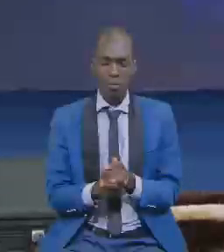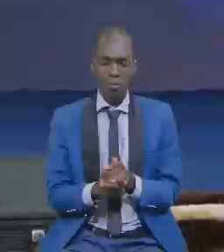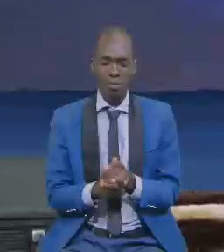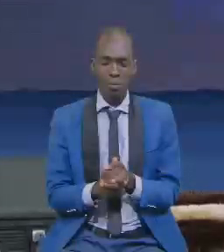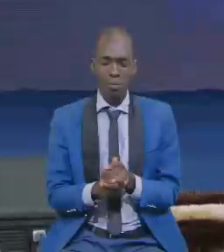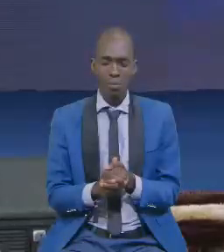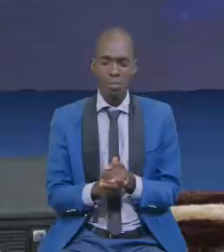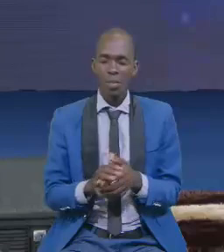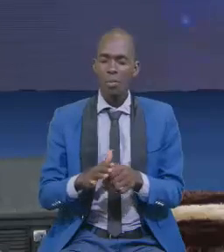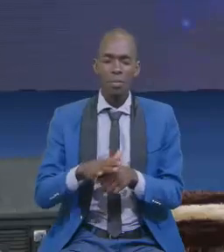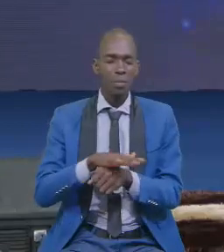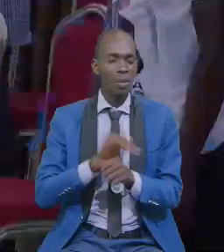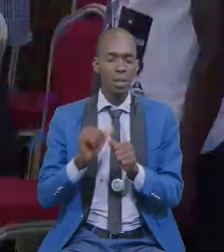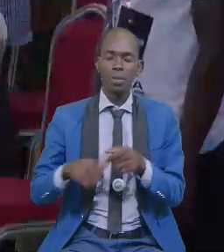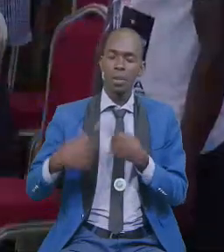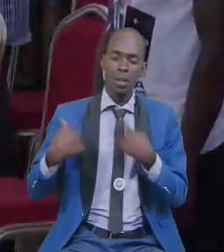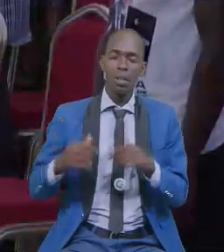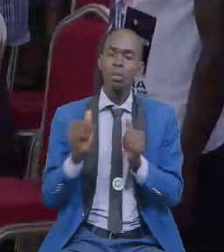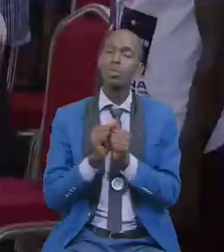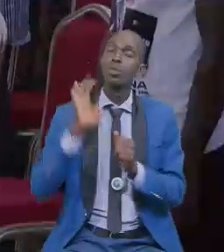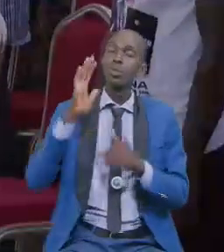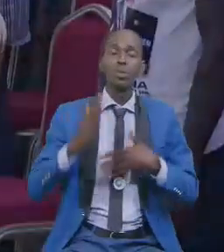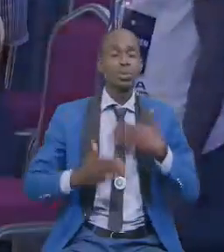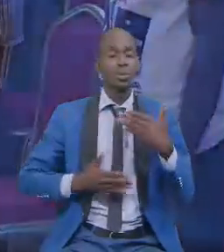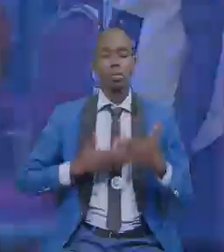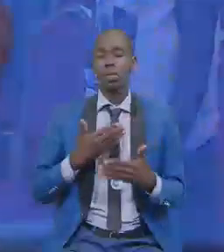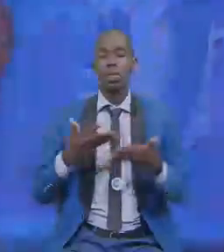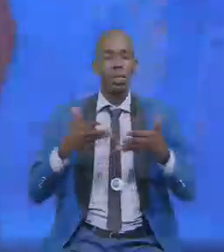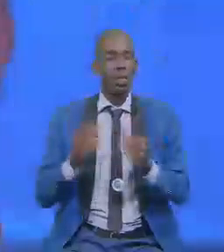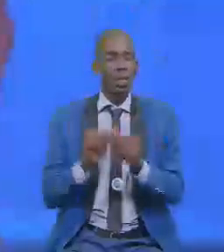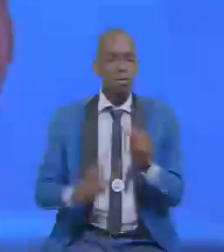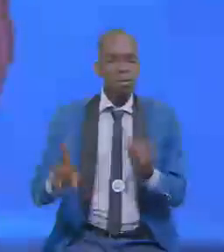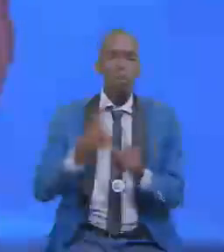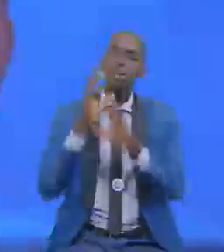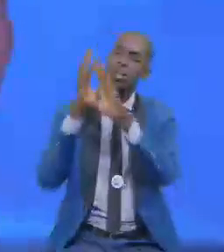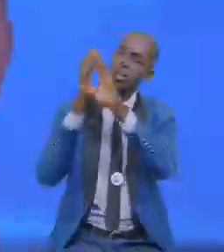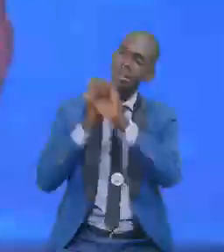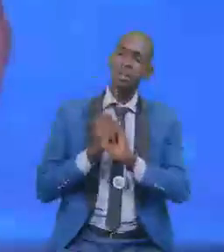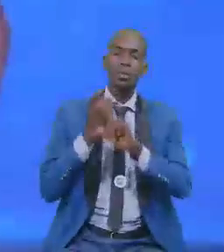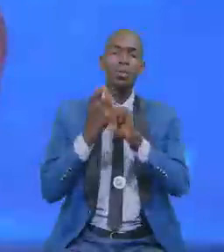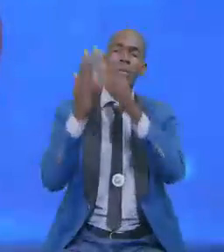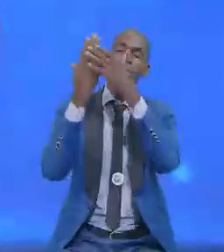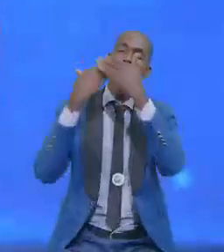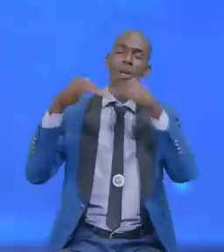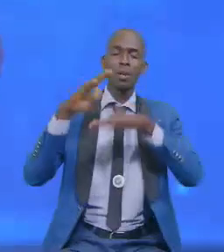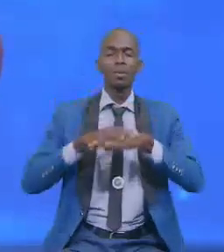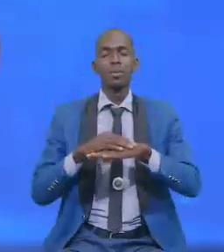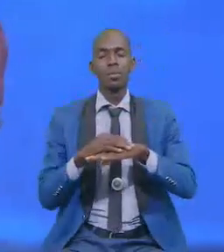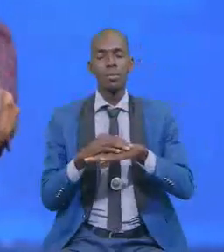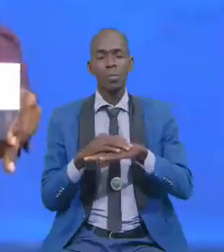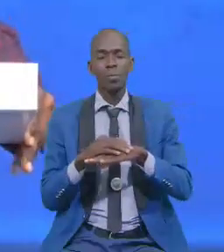Fill every heart with your joy. Let everyone receive from heaven.